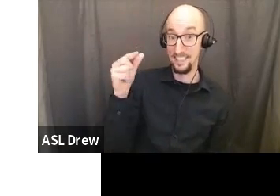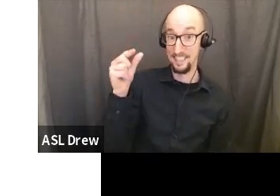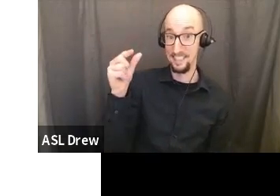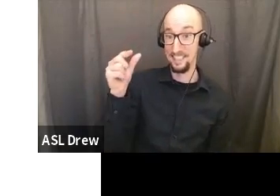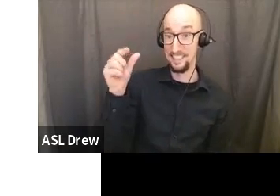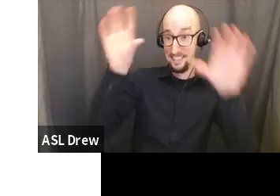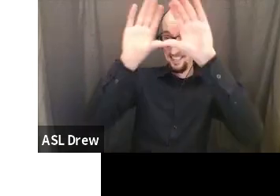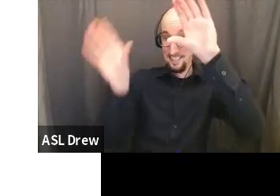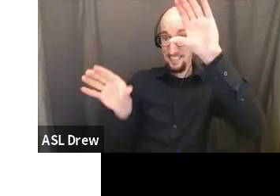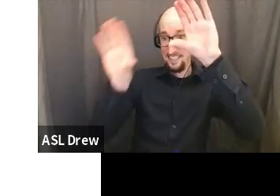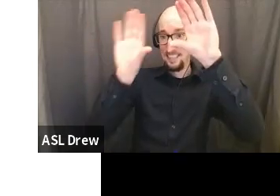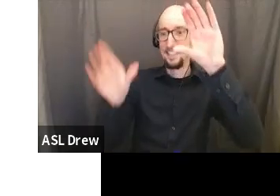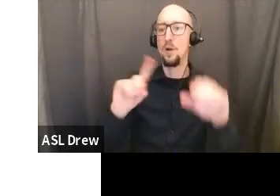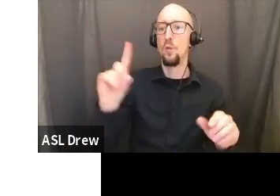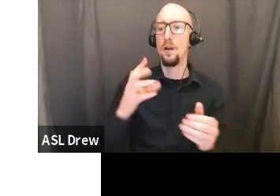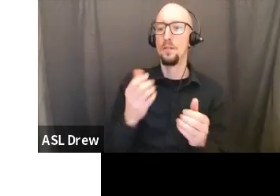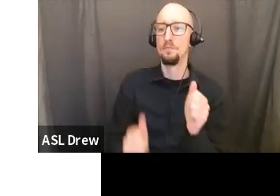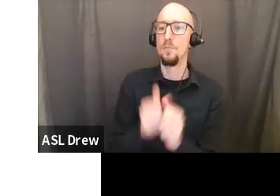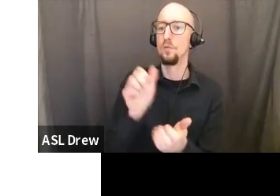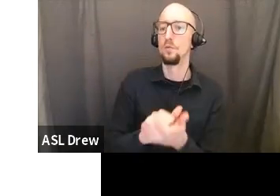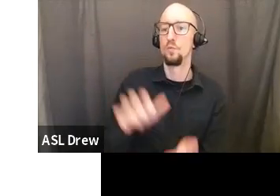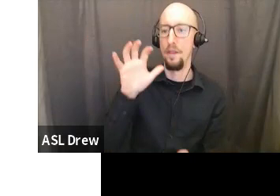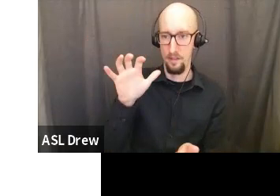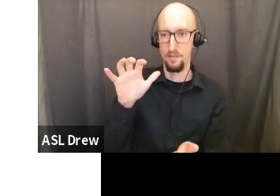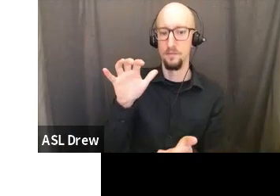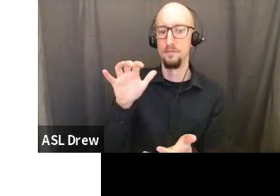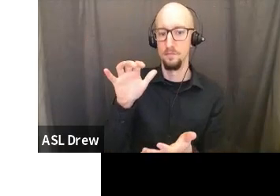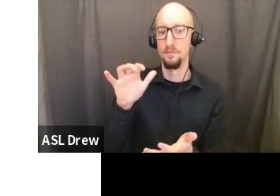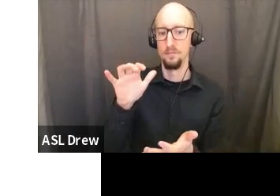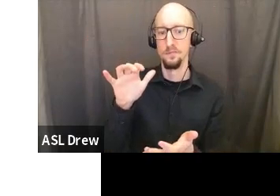are the wealthiest of the 4.